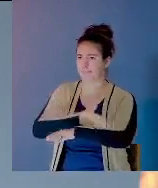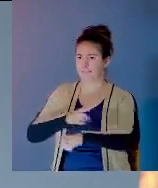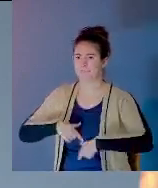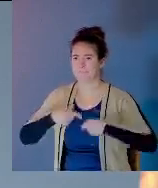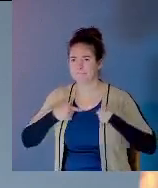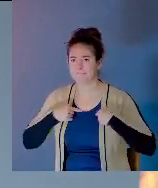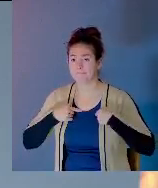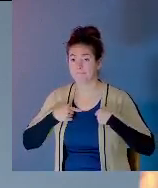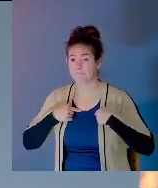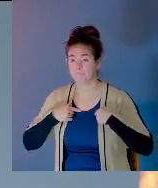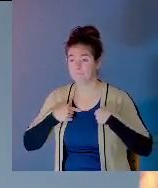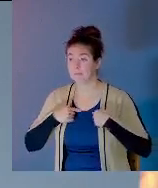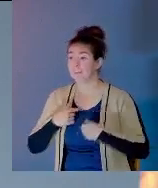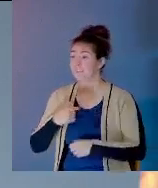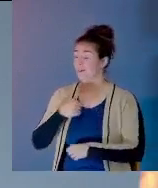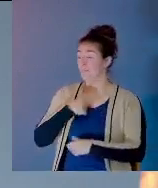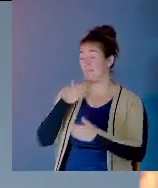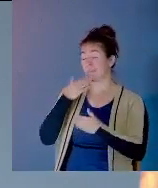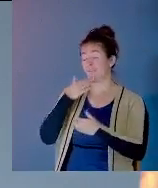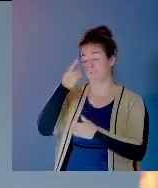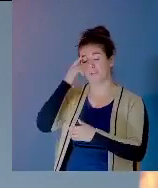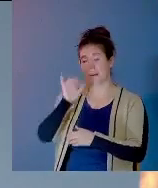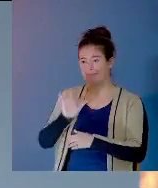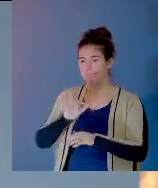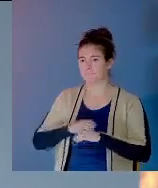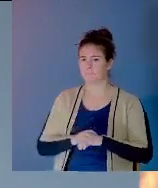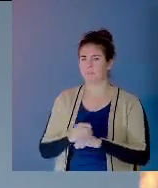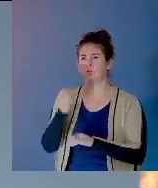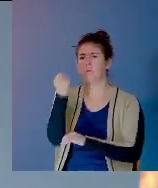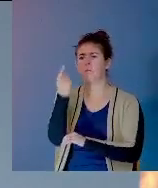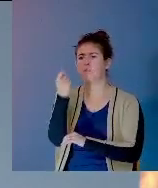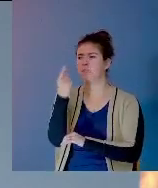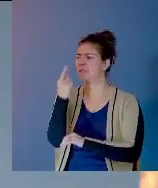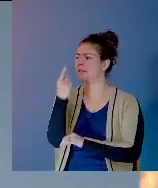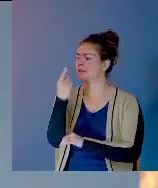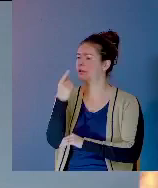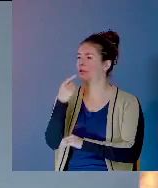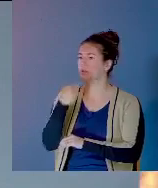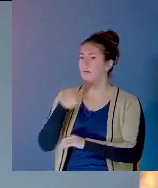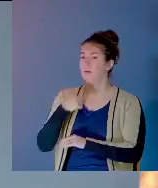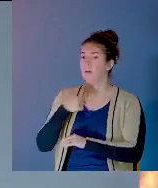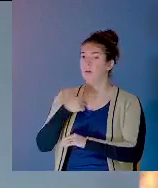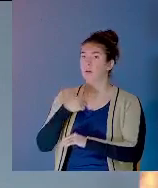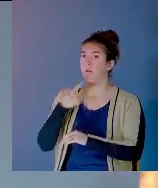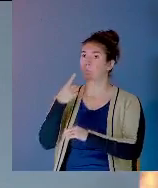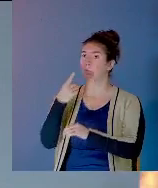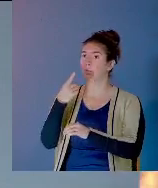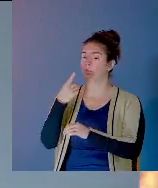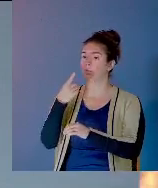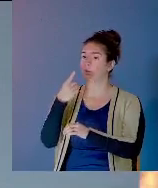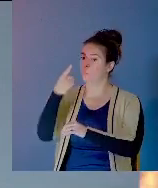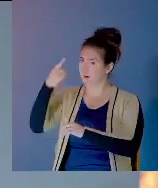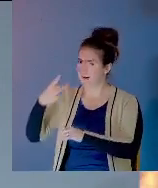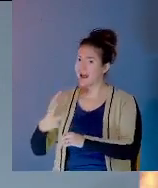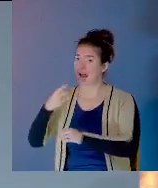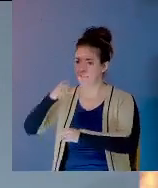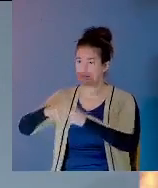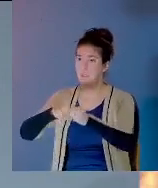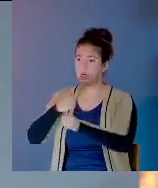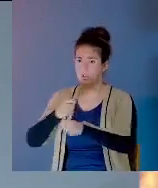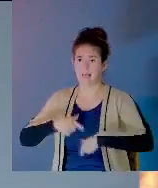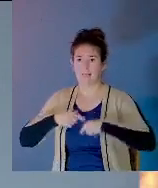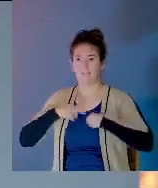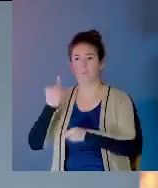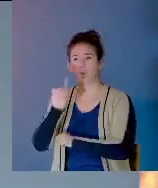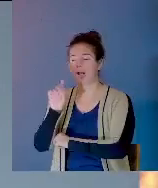there's an old Apache. I lived on the reservation for a year and a half when I came back, on the Apache reservation. There's an